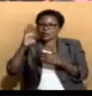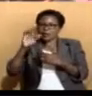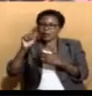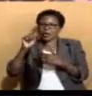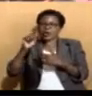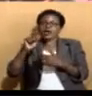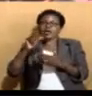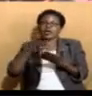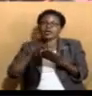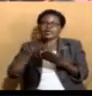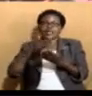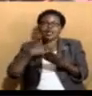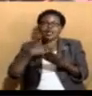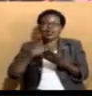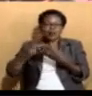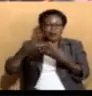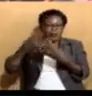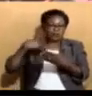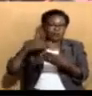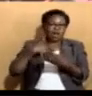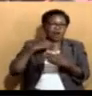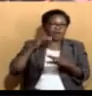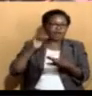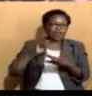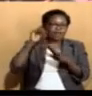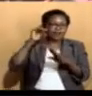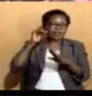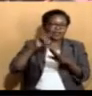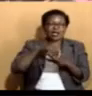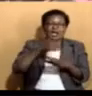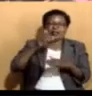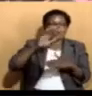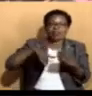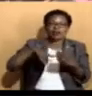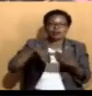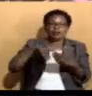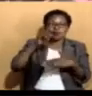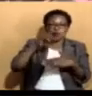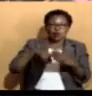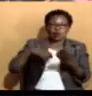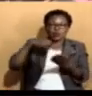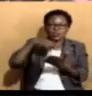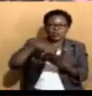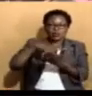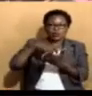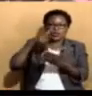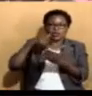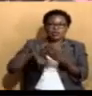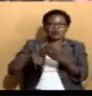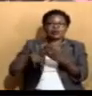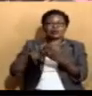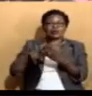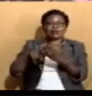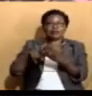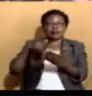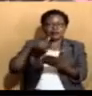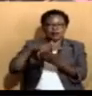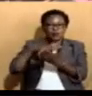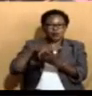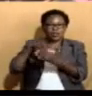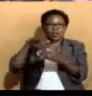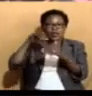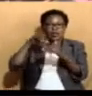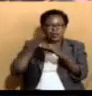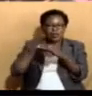had effects other than those attributed to it by